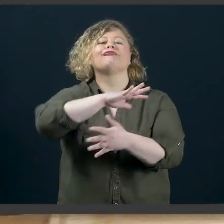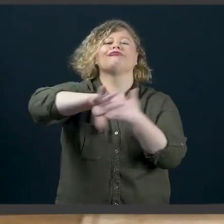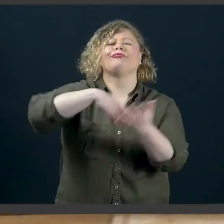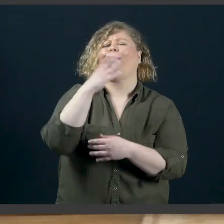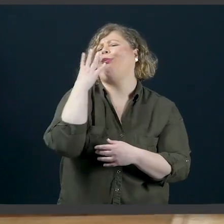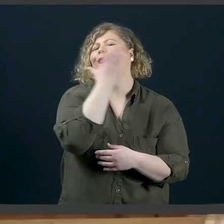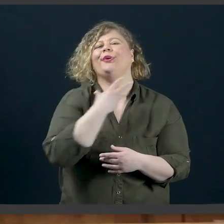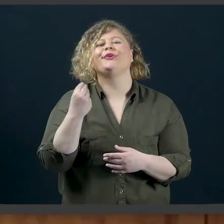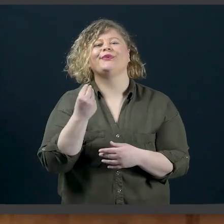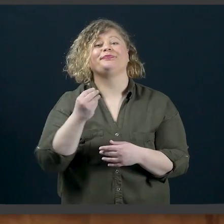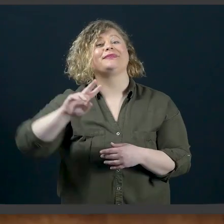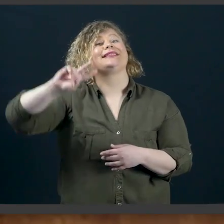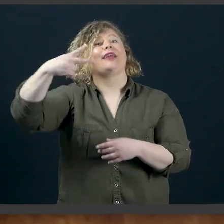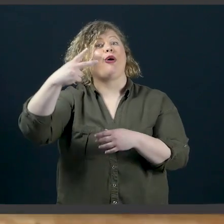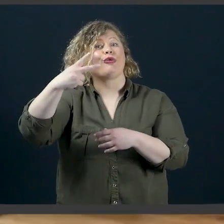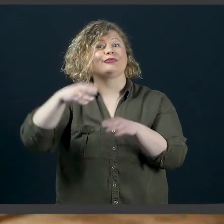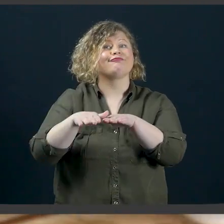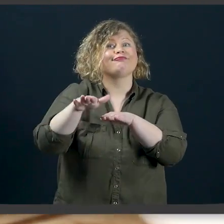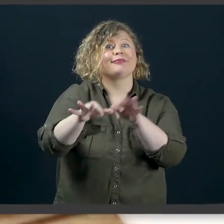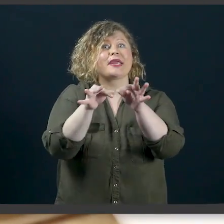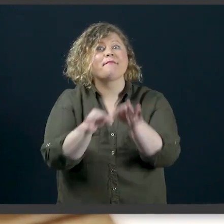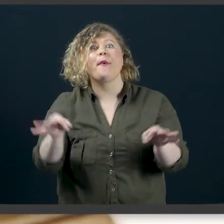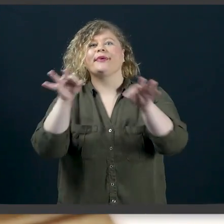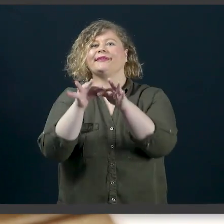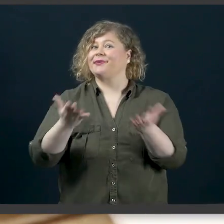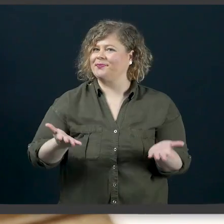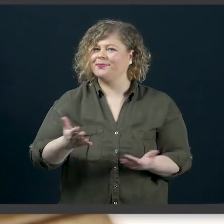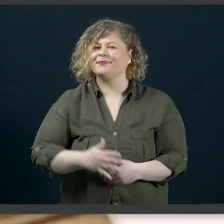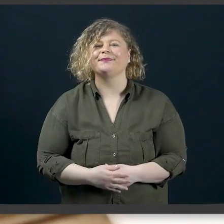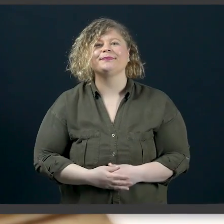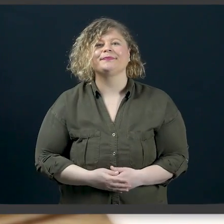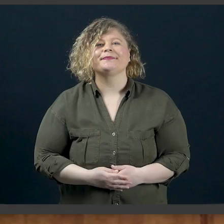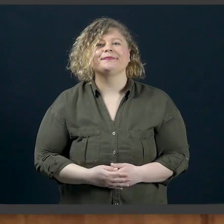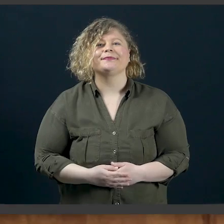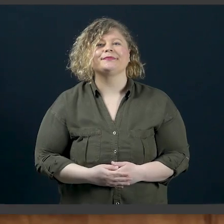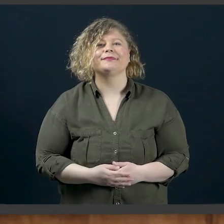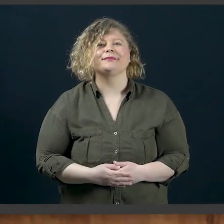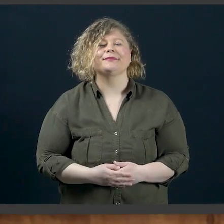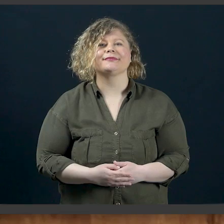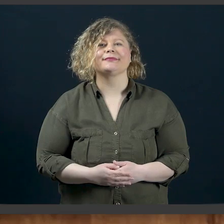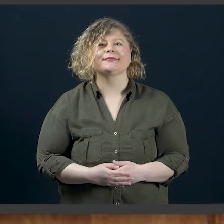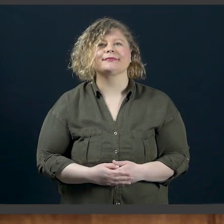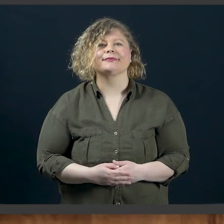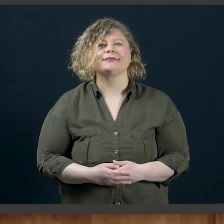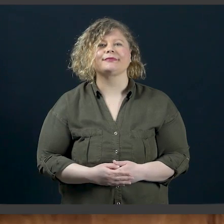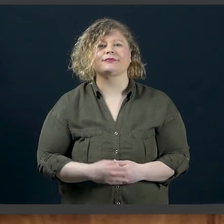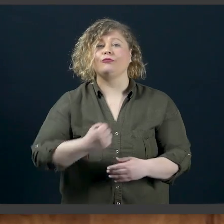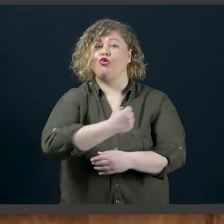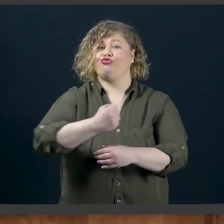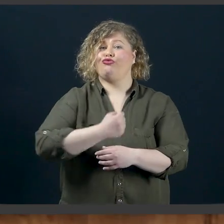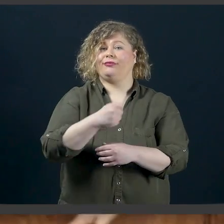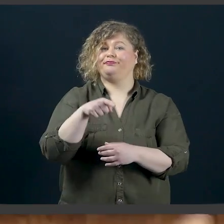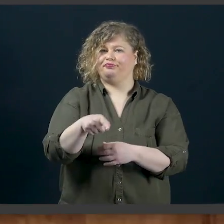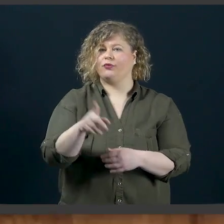My meat has marinated beautifully. The second most important part, cook